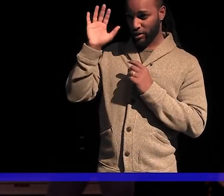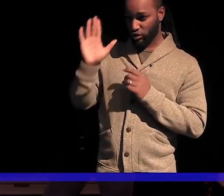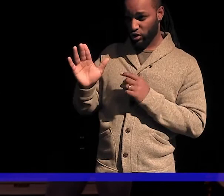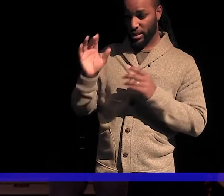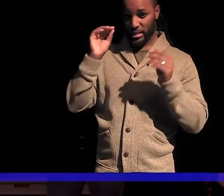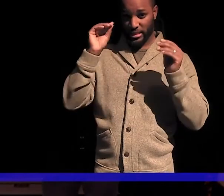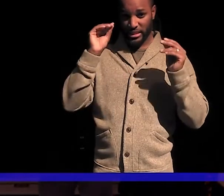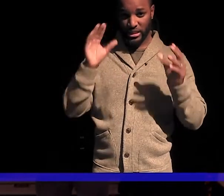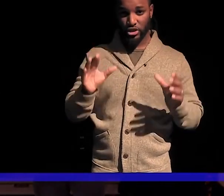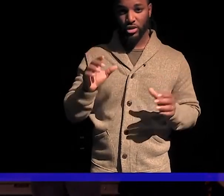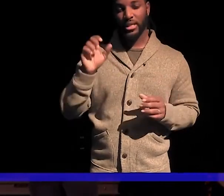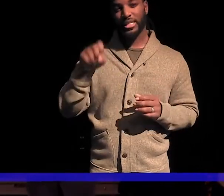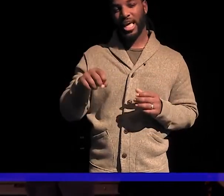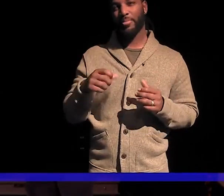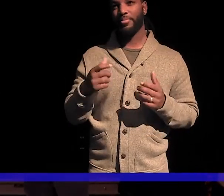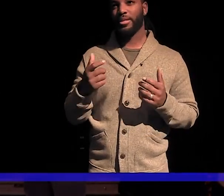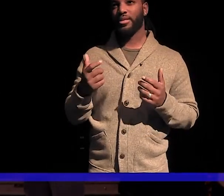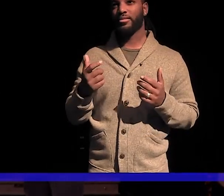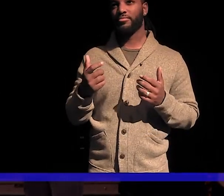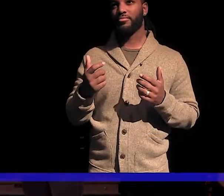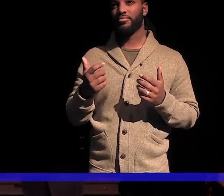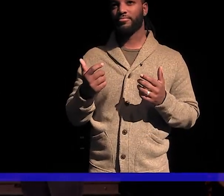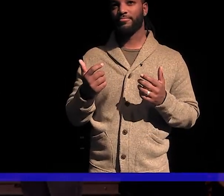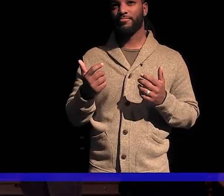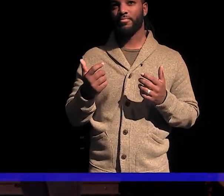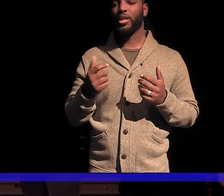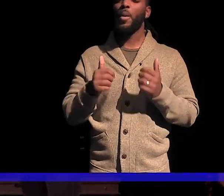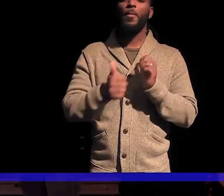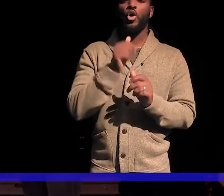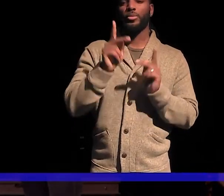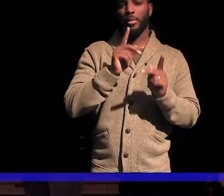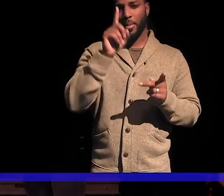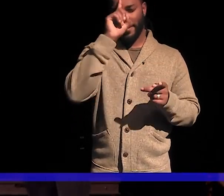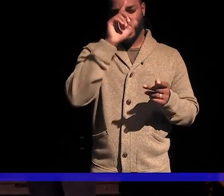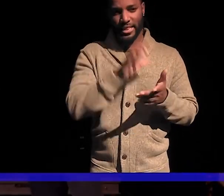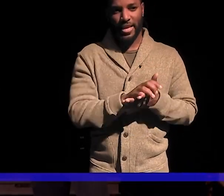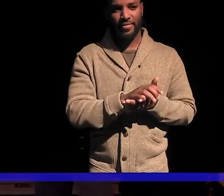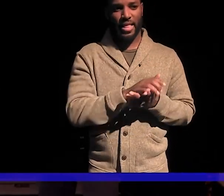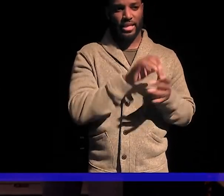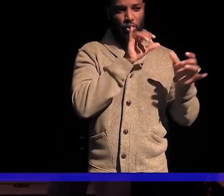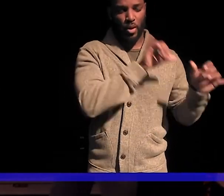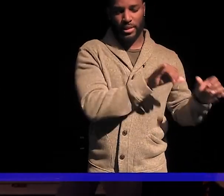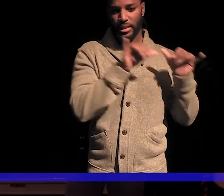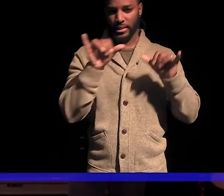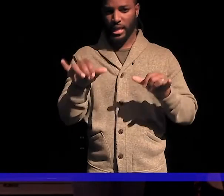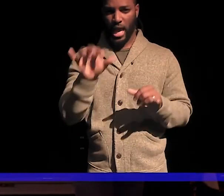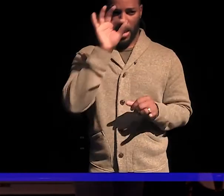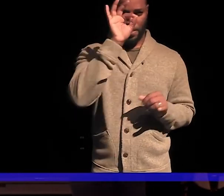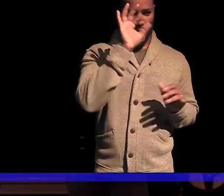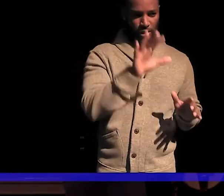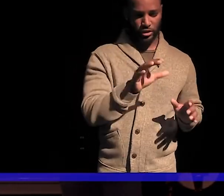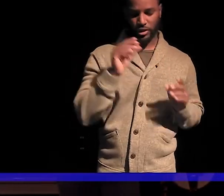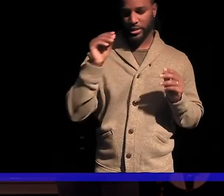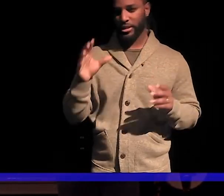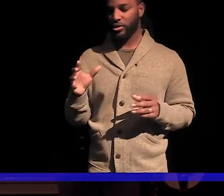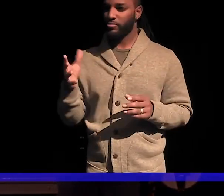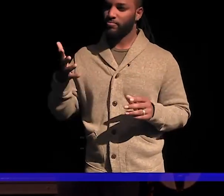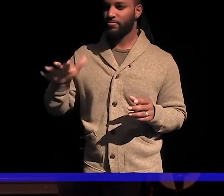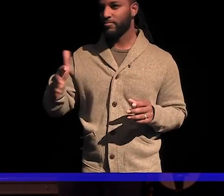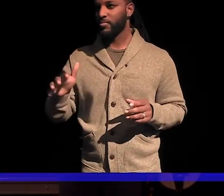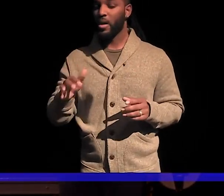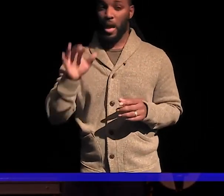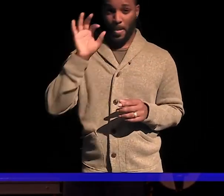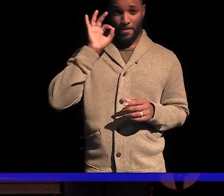be separate. Most people believe that this is one and the same. And there's truth to it.